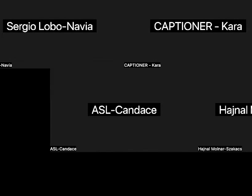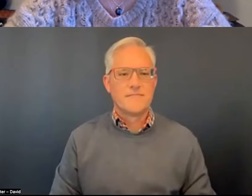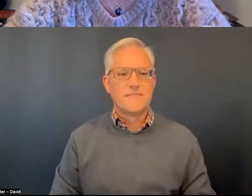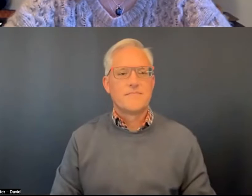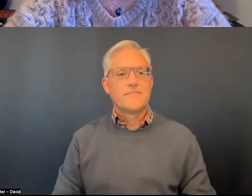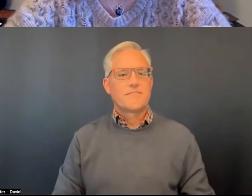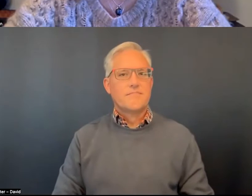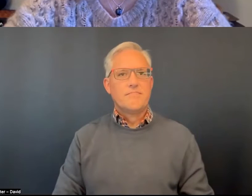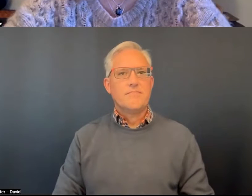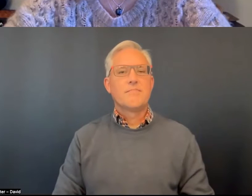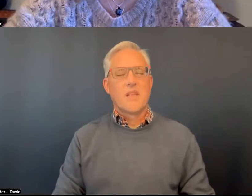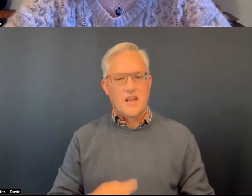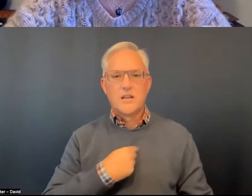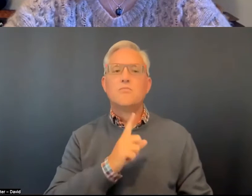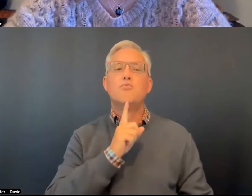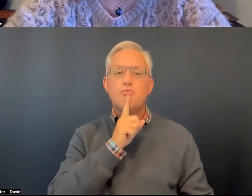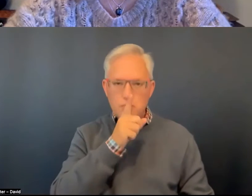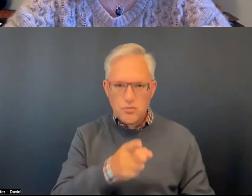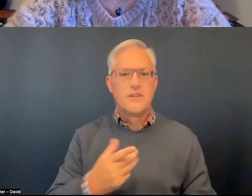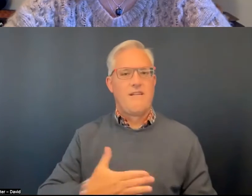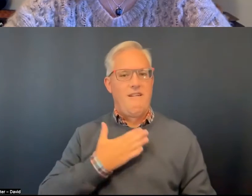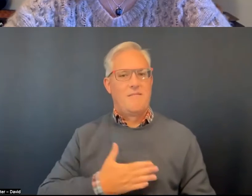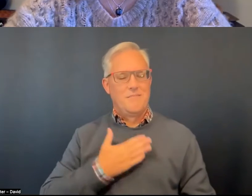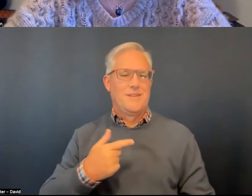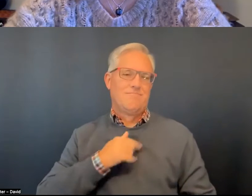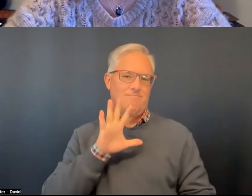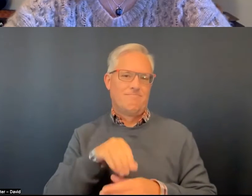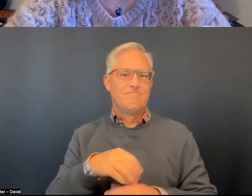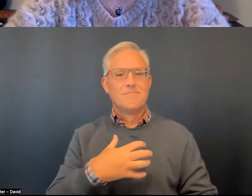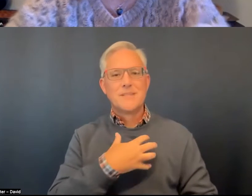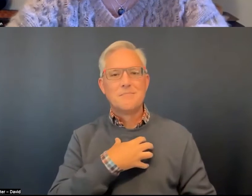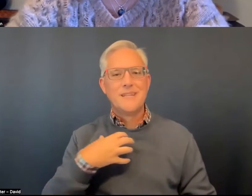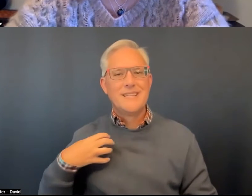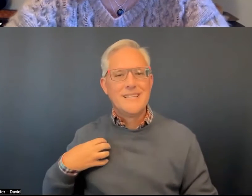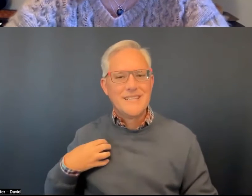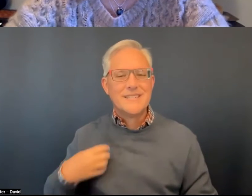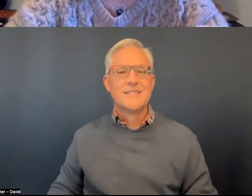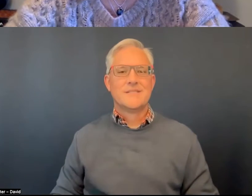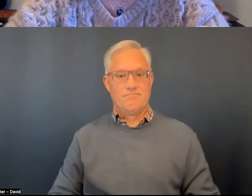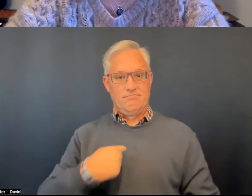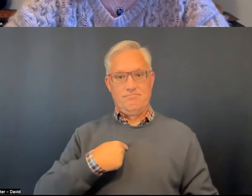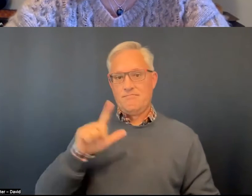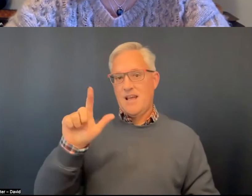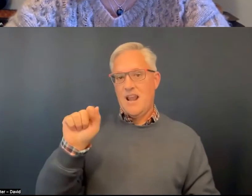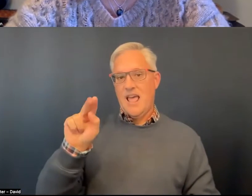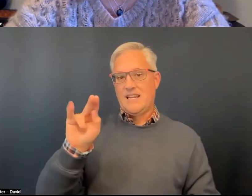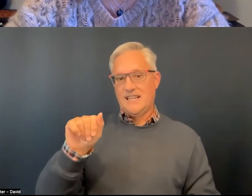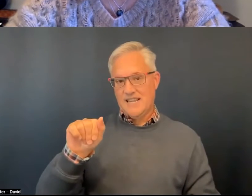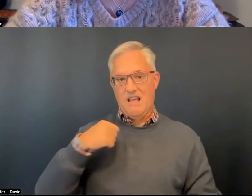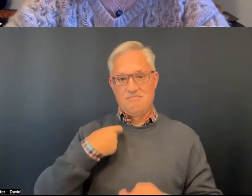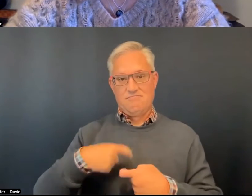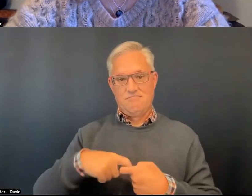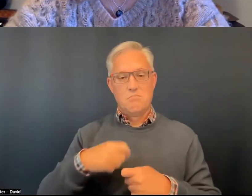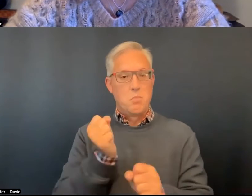really, I'm really happy to be part of this committee because, I mean, I, as a Latina producer, have felt some